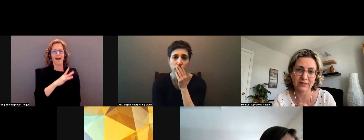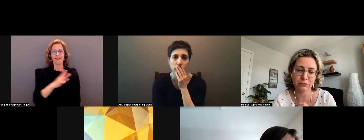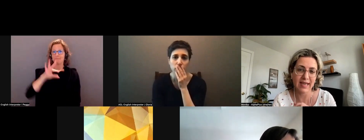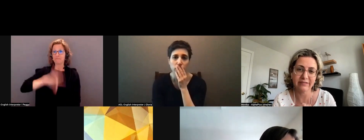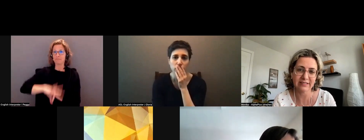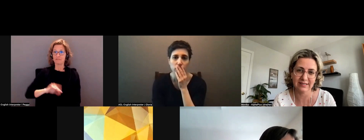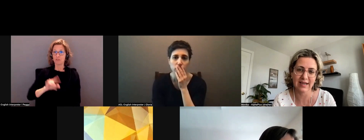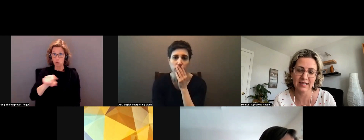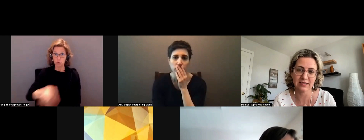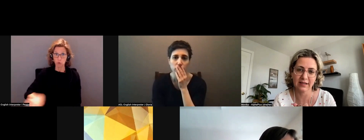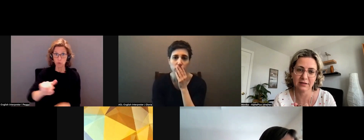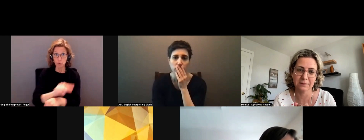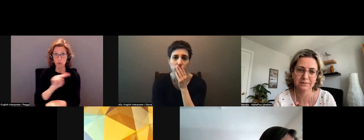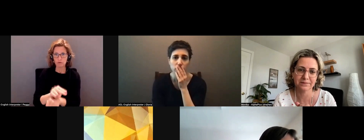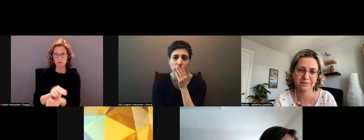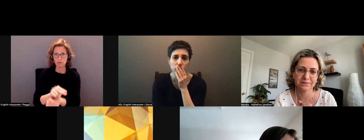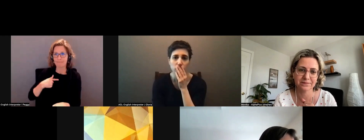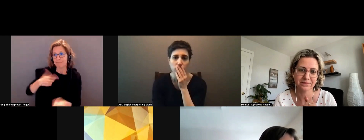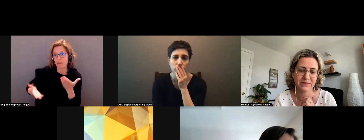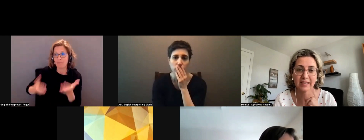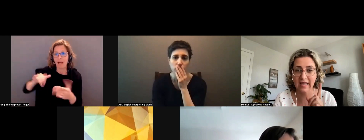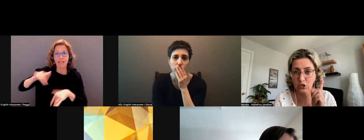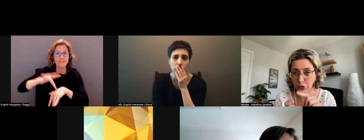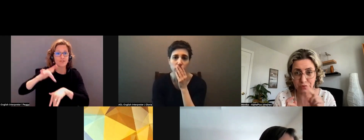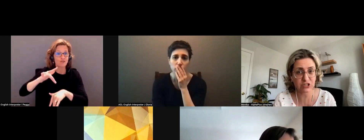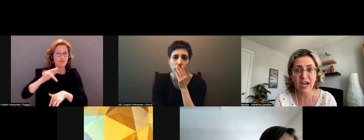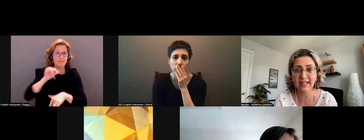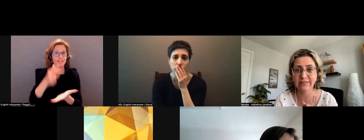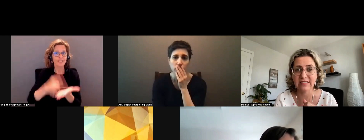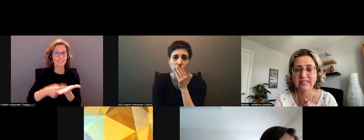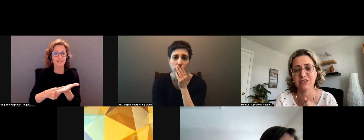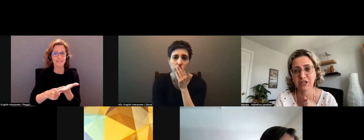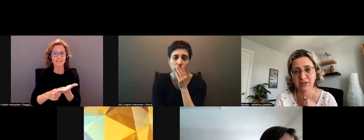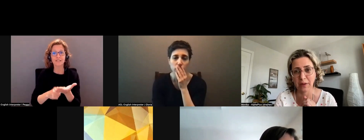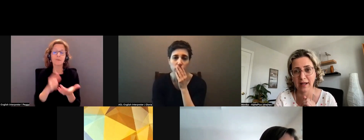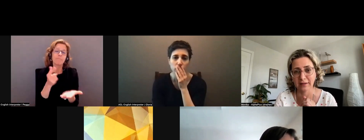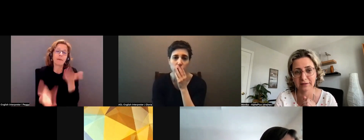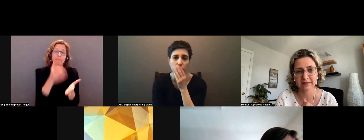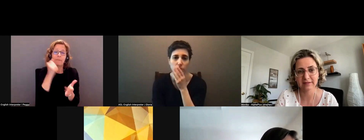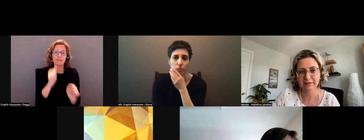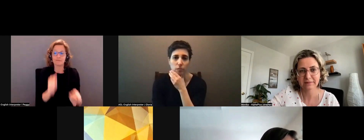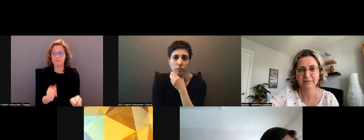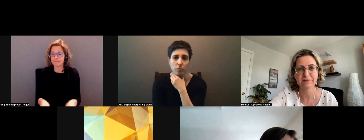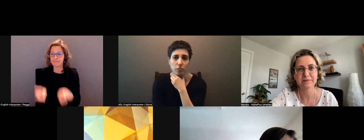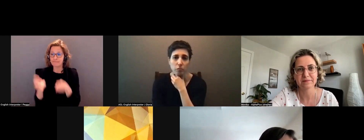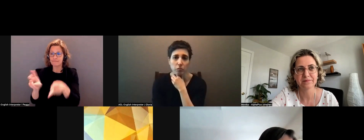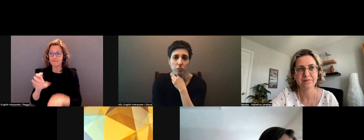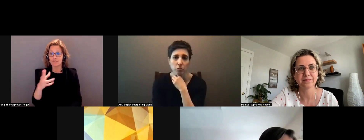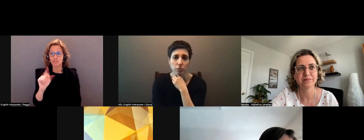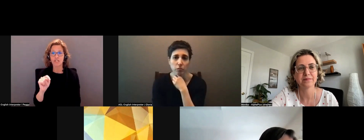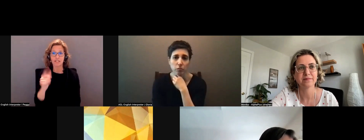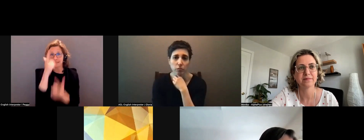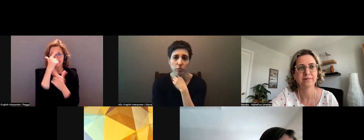program that we haven't discussed yet? Again, use the chat if it's easier as well.